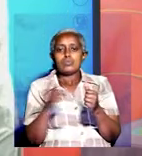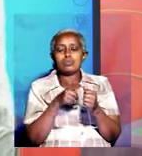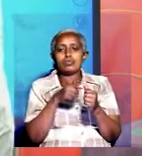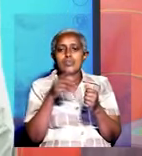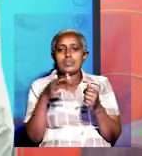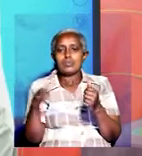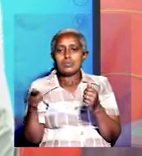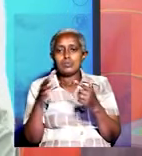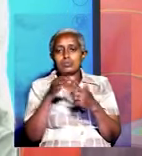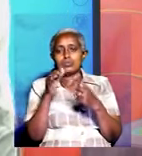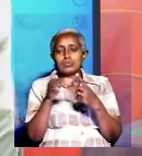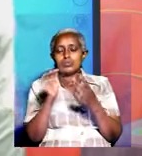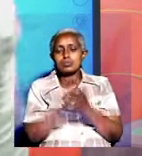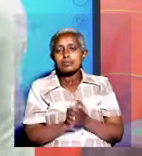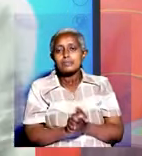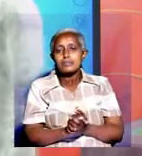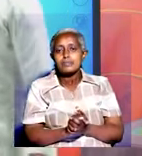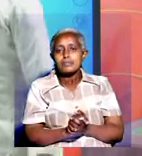chosen this one, the first row.